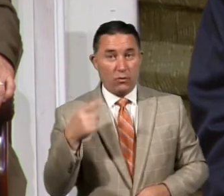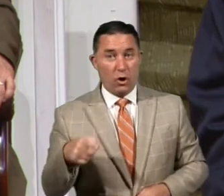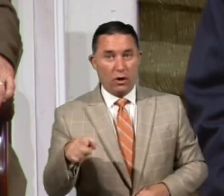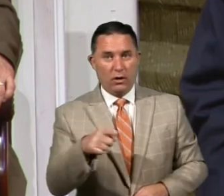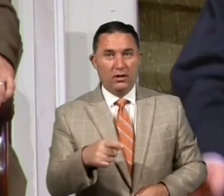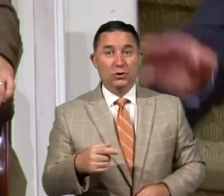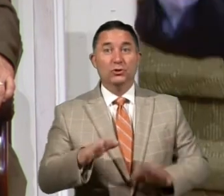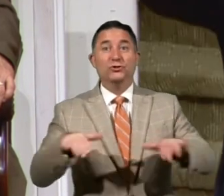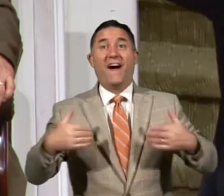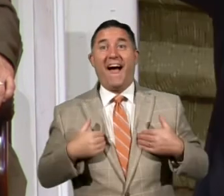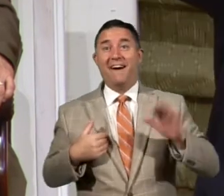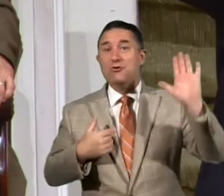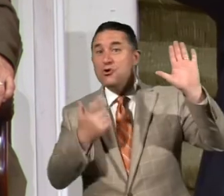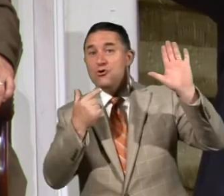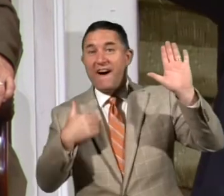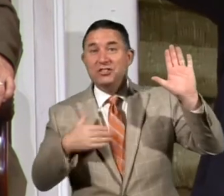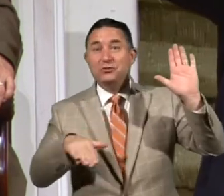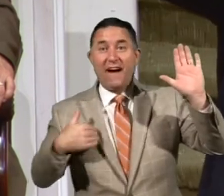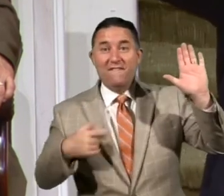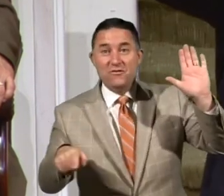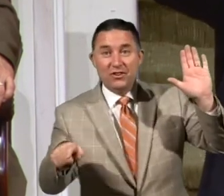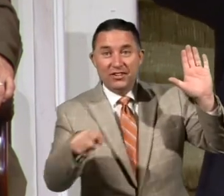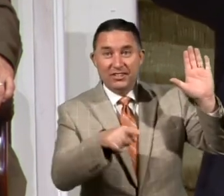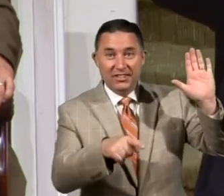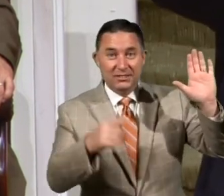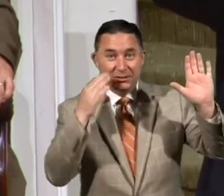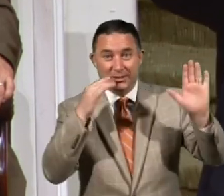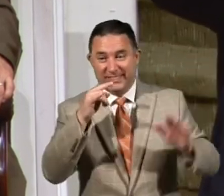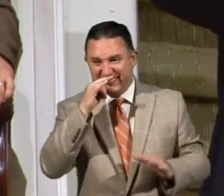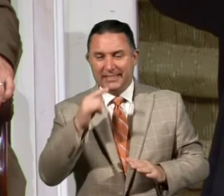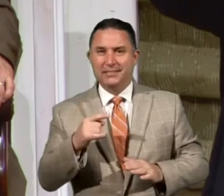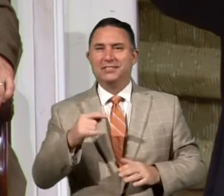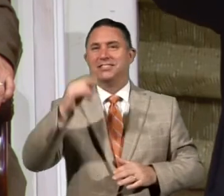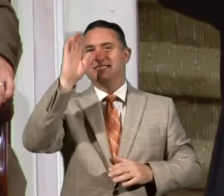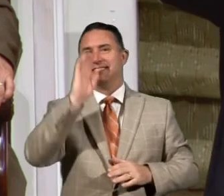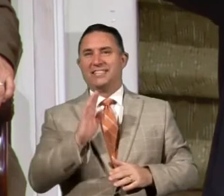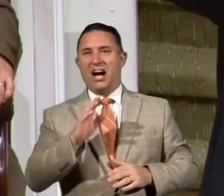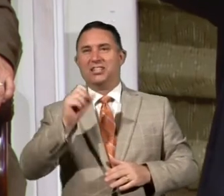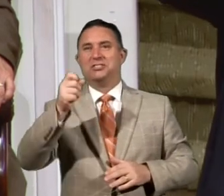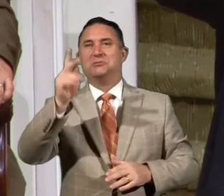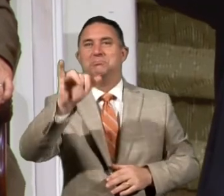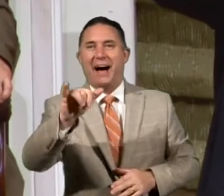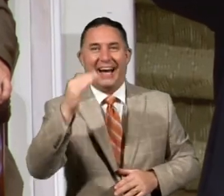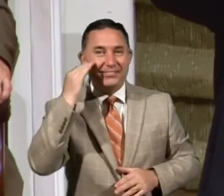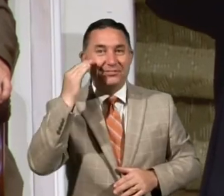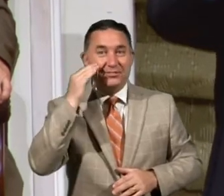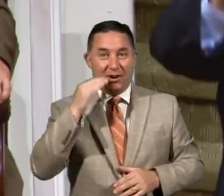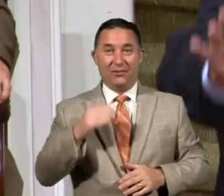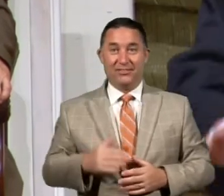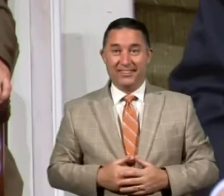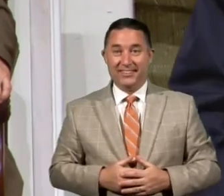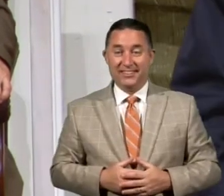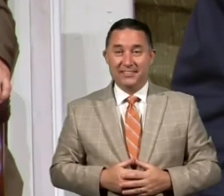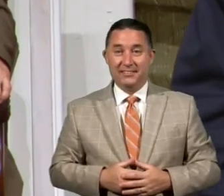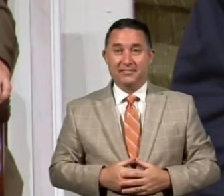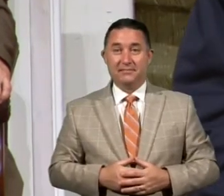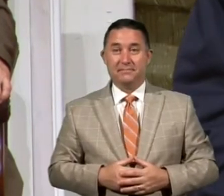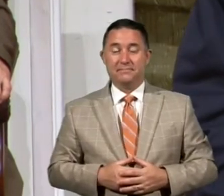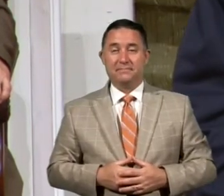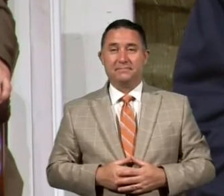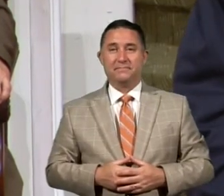How many of you have children? Hold your hand up. How many of you know kids are God's little spies? They are.